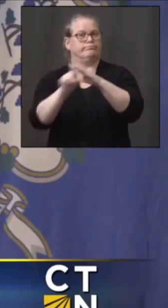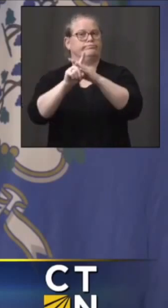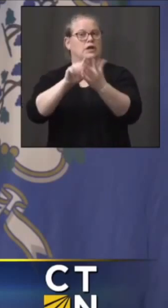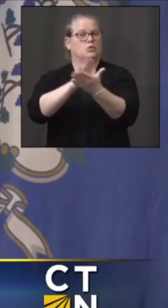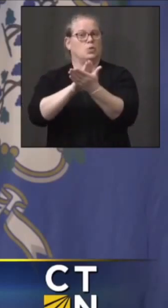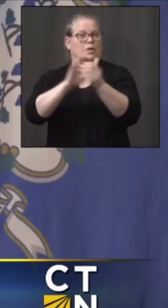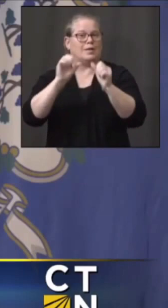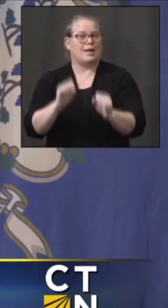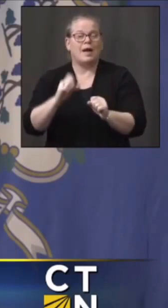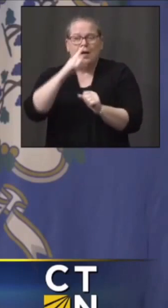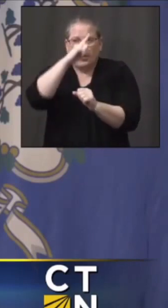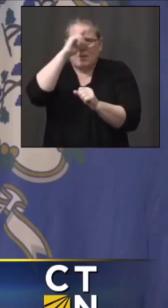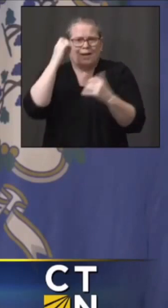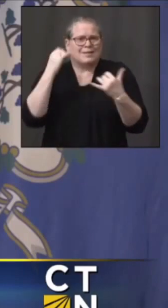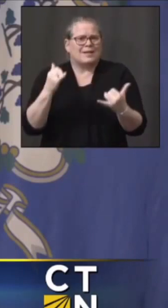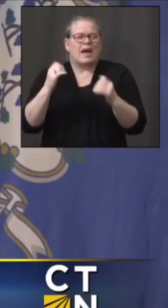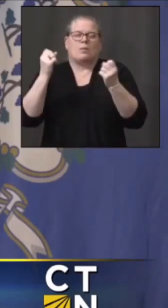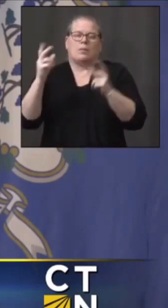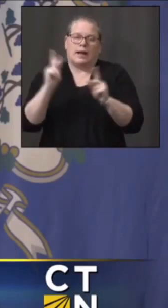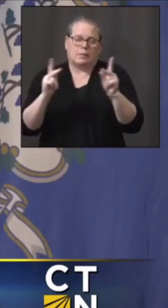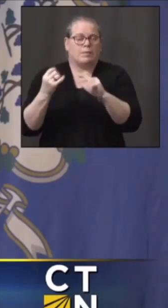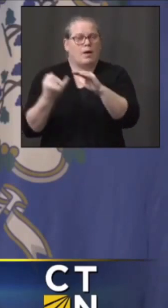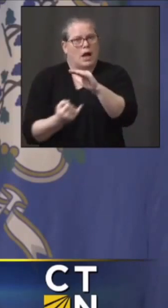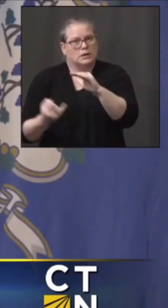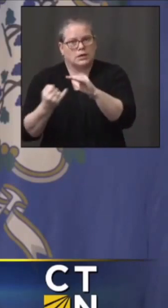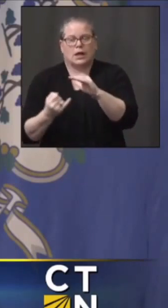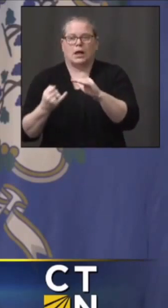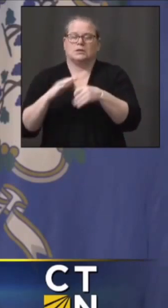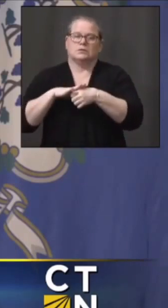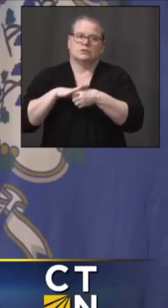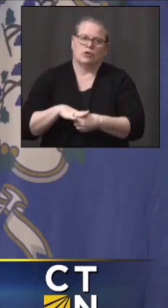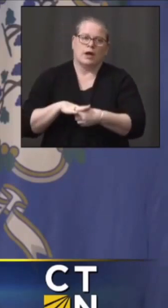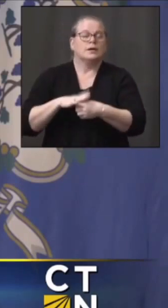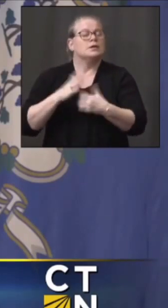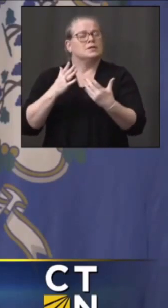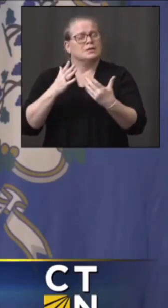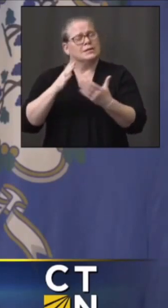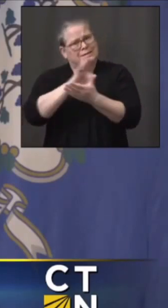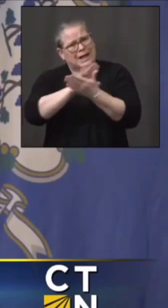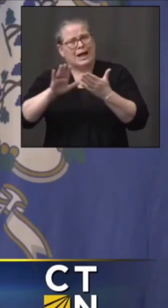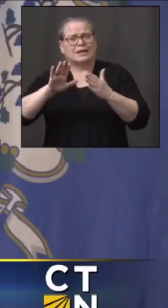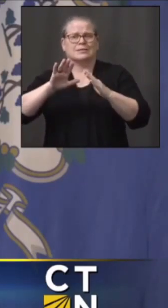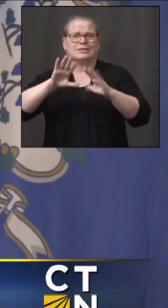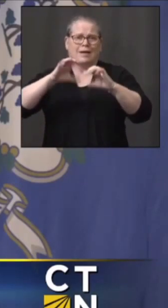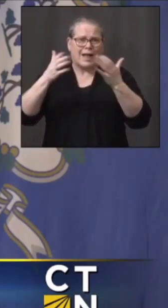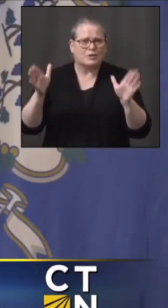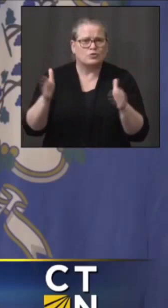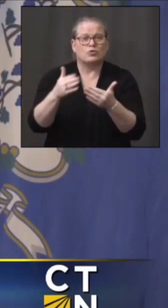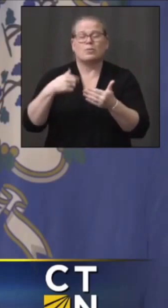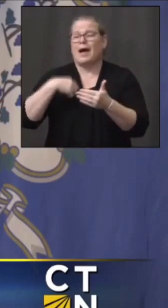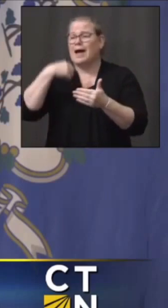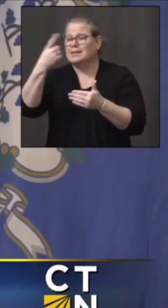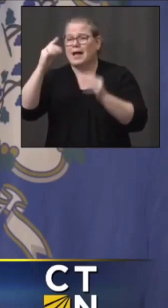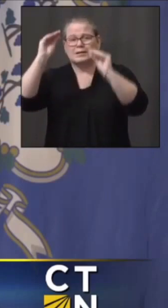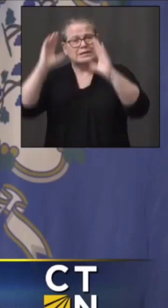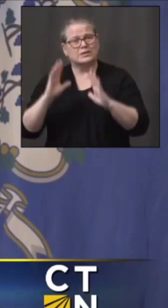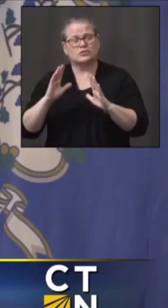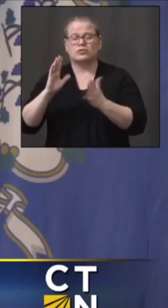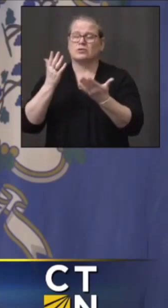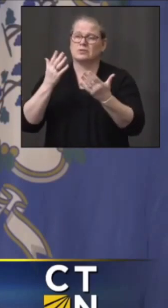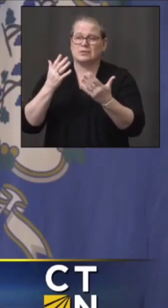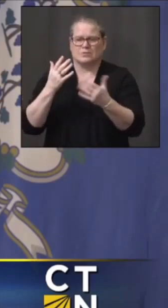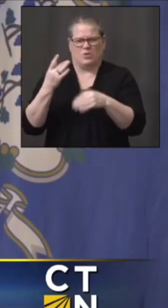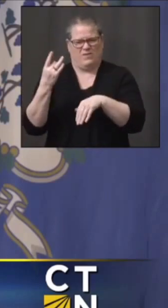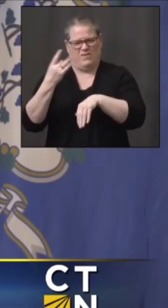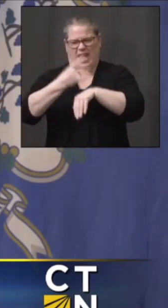the isolation and distress people are going through. I just say to the teachers, we've got, 10 days left in this school year. I